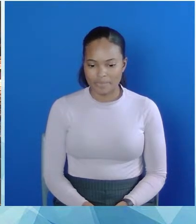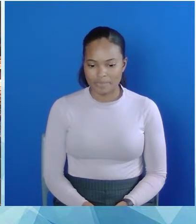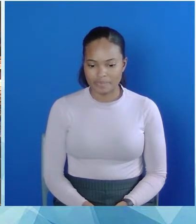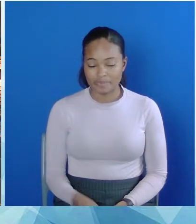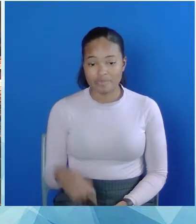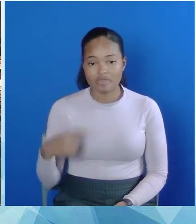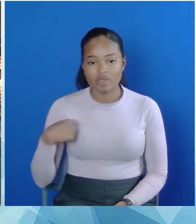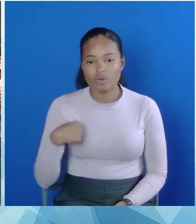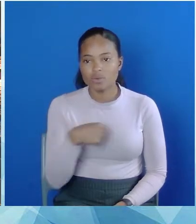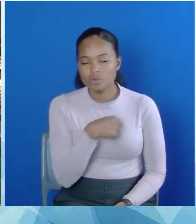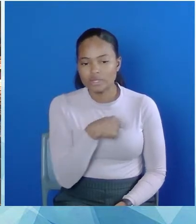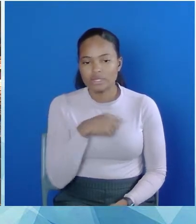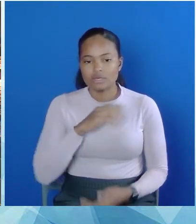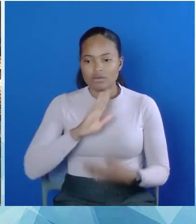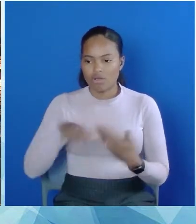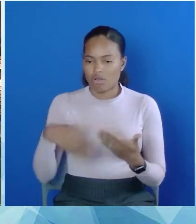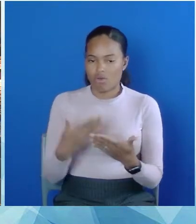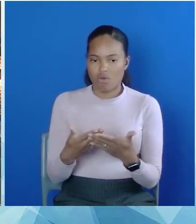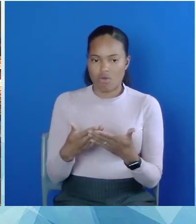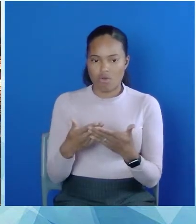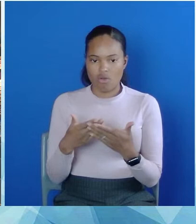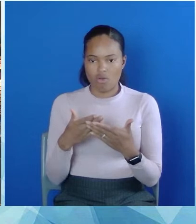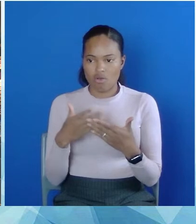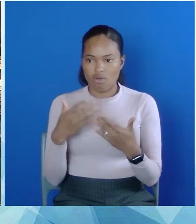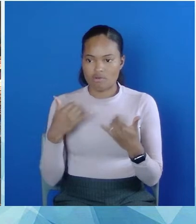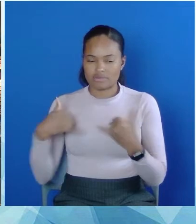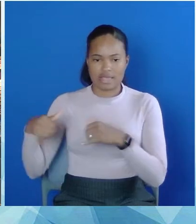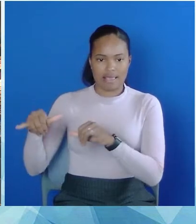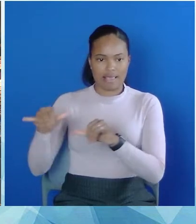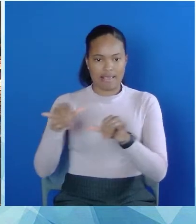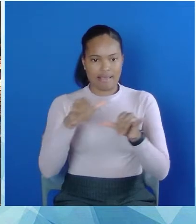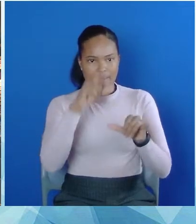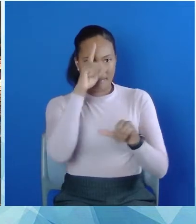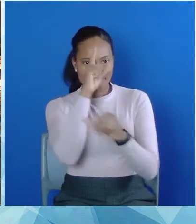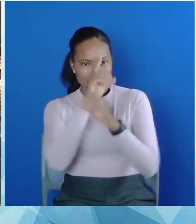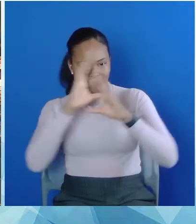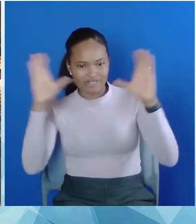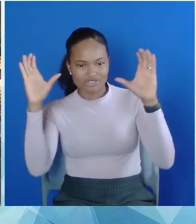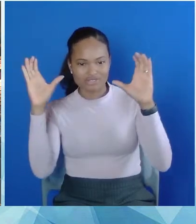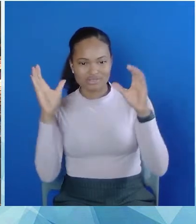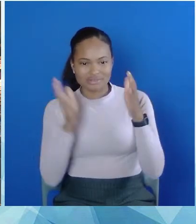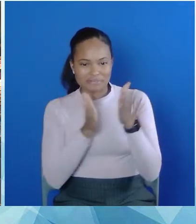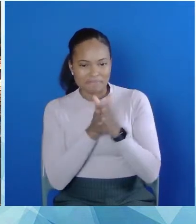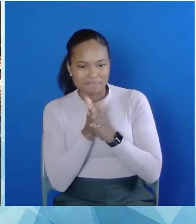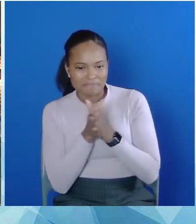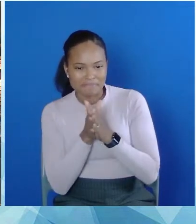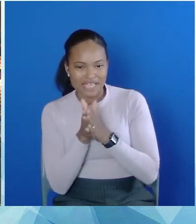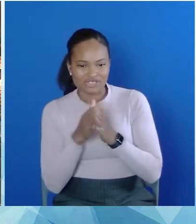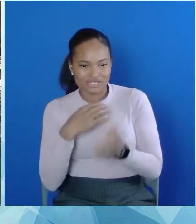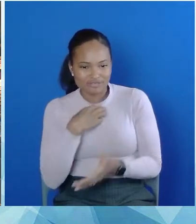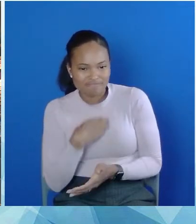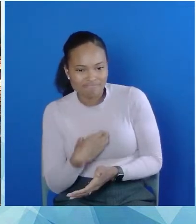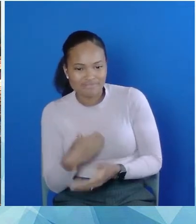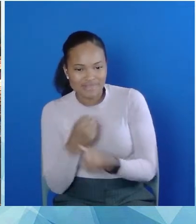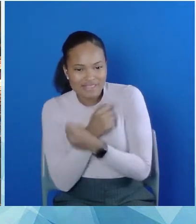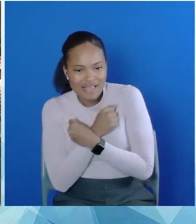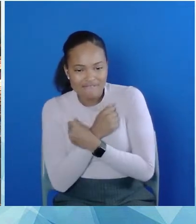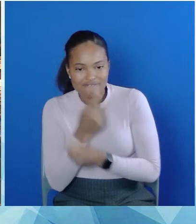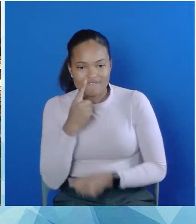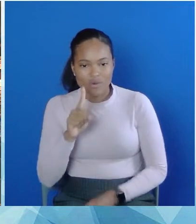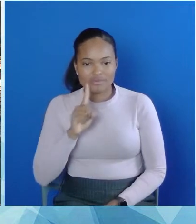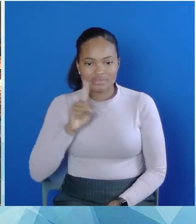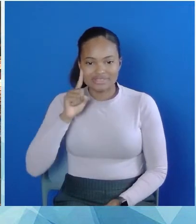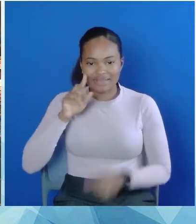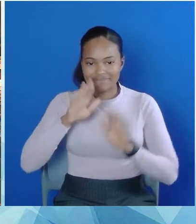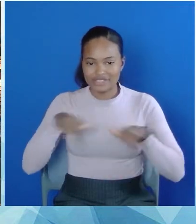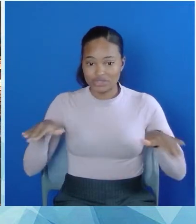We all share the same vision, passion, and love for deaf children in Arizona at both